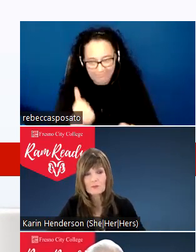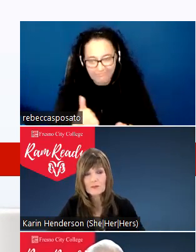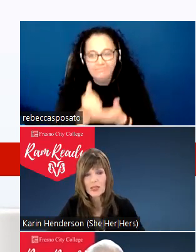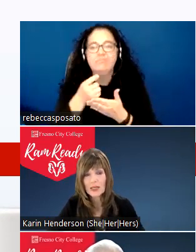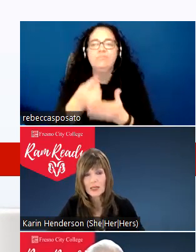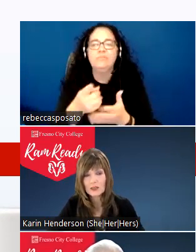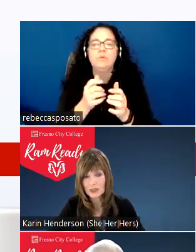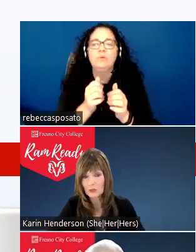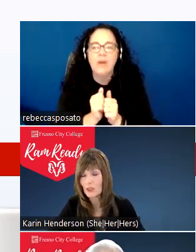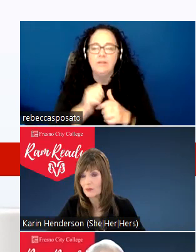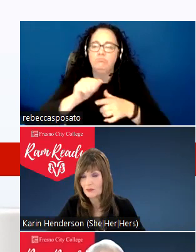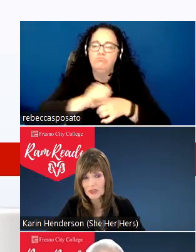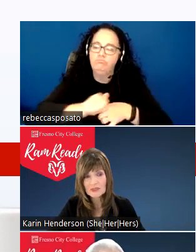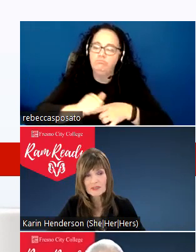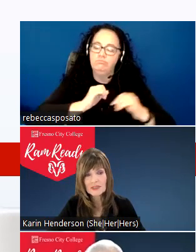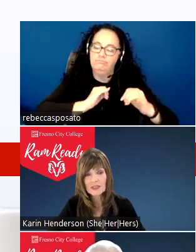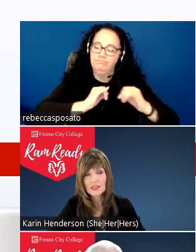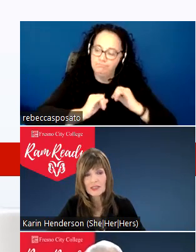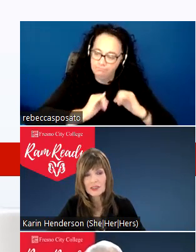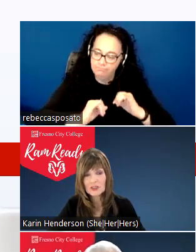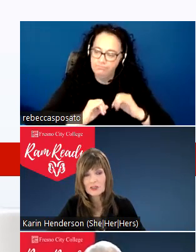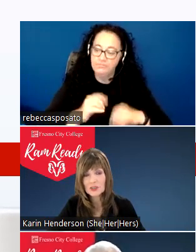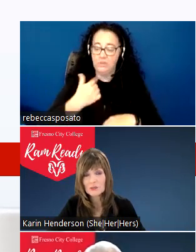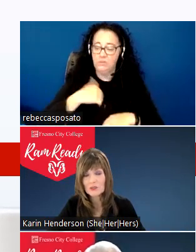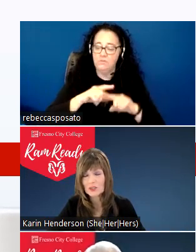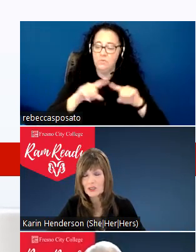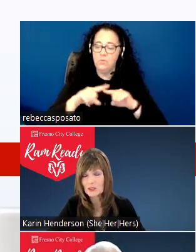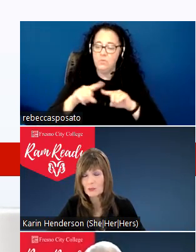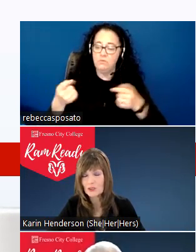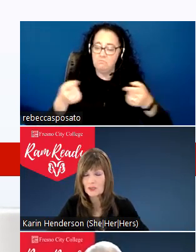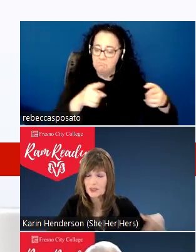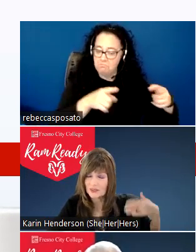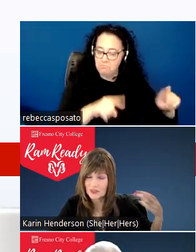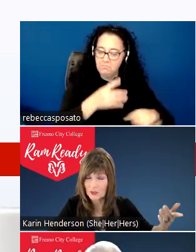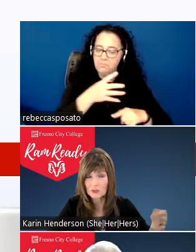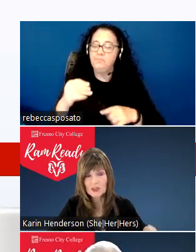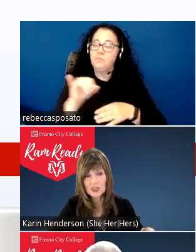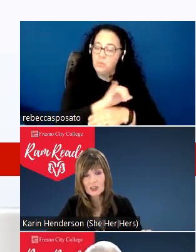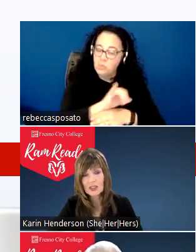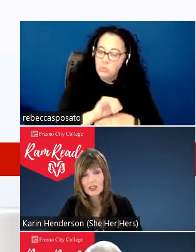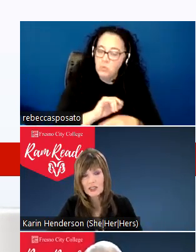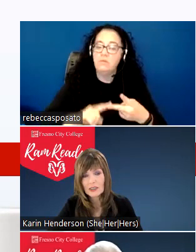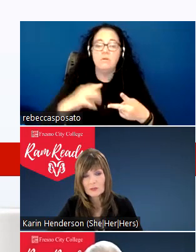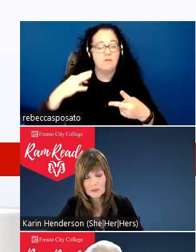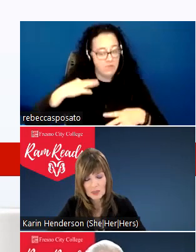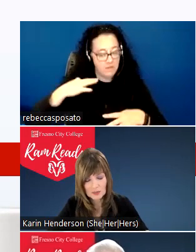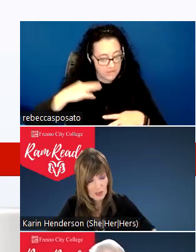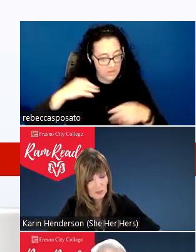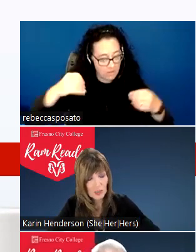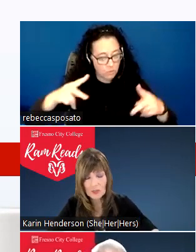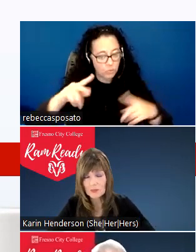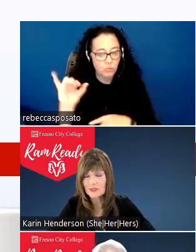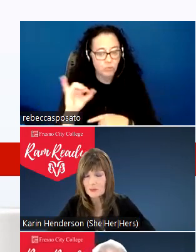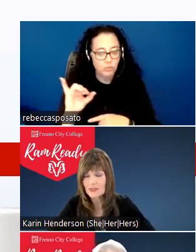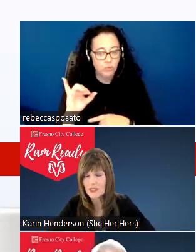interview. And again, we have events and internship and volunteer opportunities. And I will share